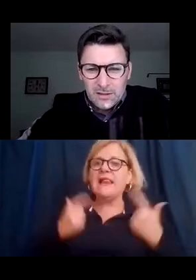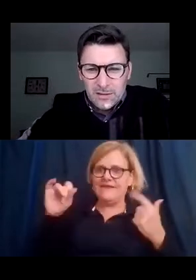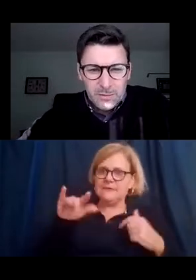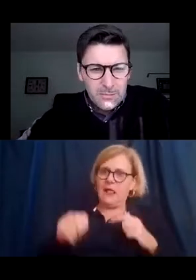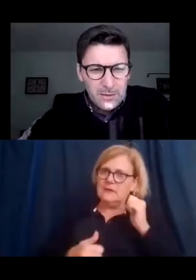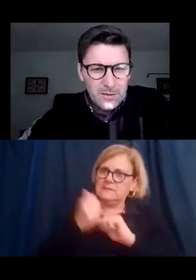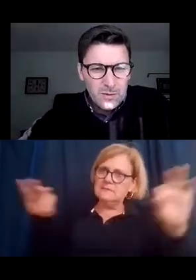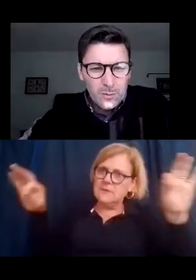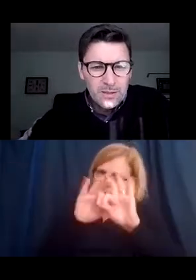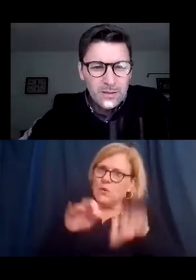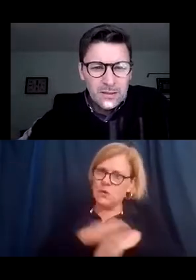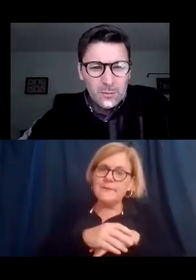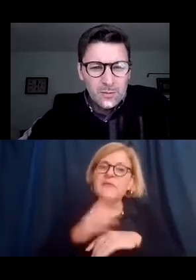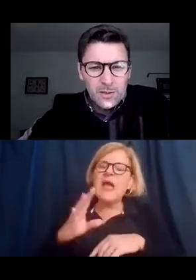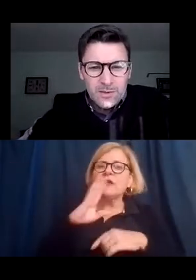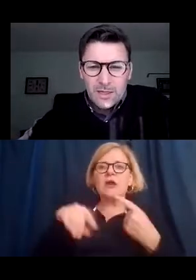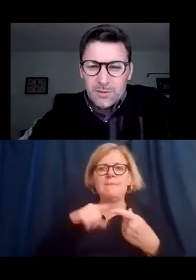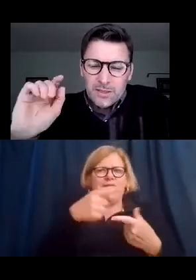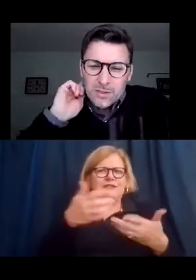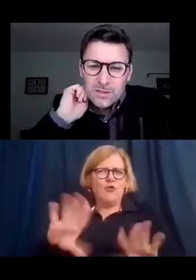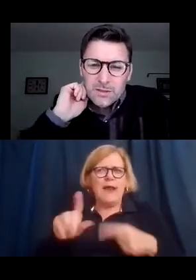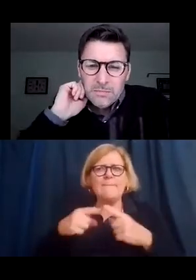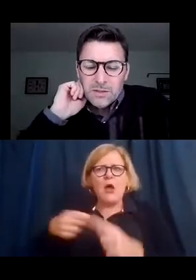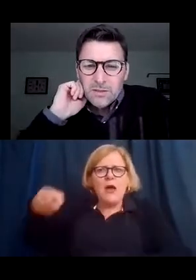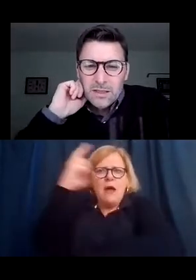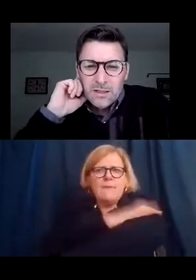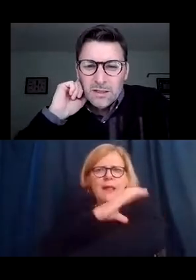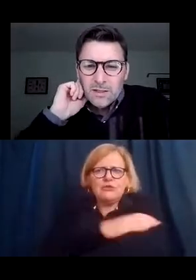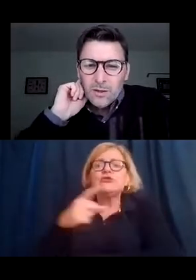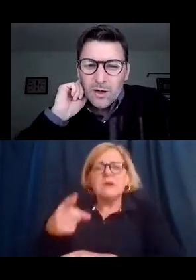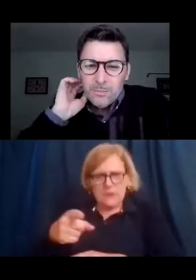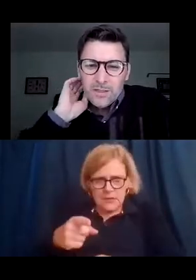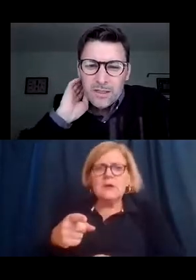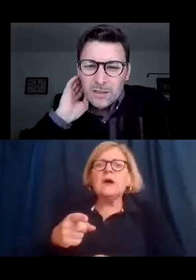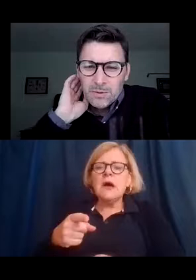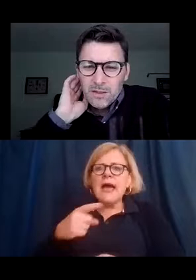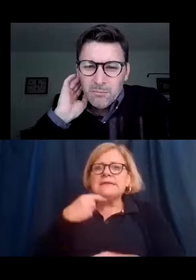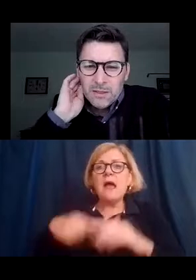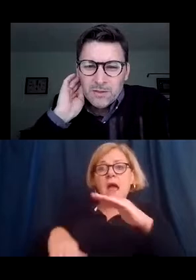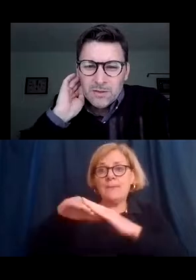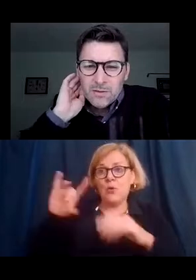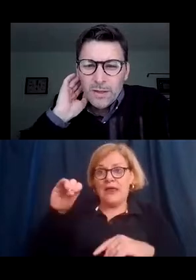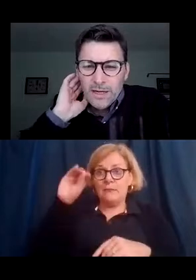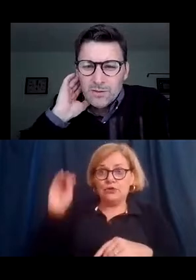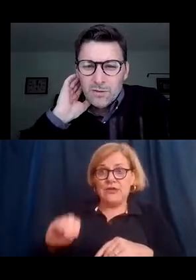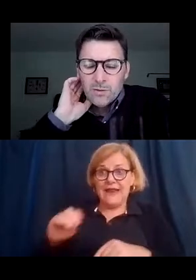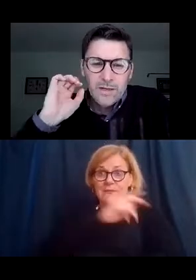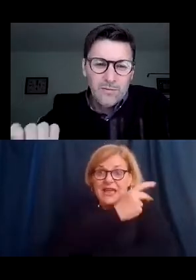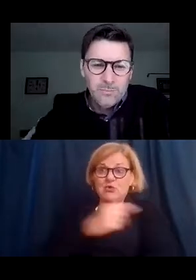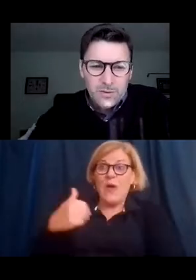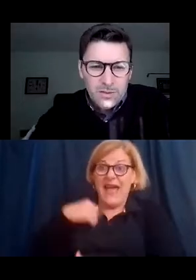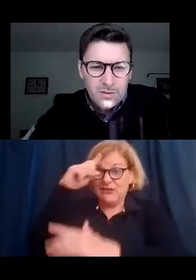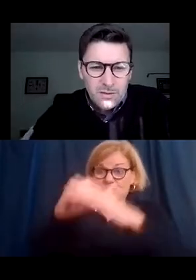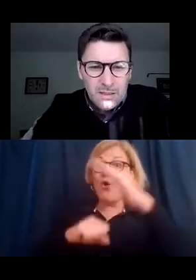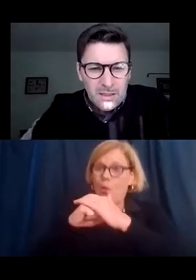I talked a little bit about this already. With regards to hypertension, I did mention that, up to 80% of patients who have strokes